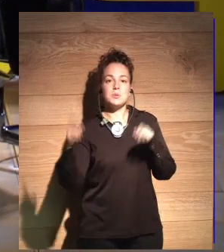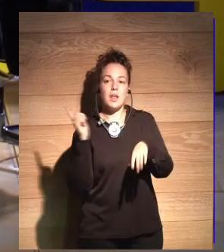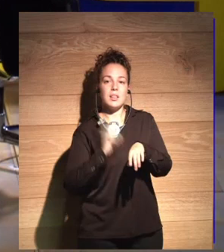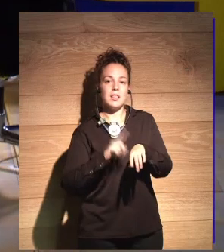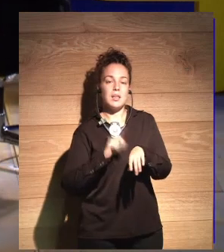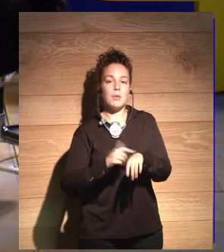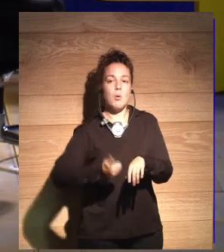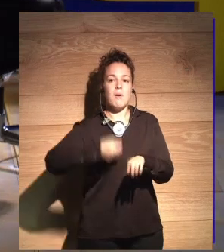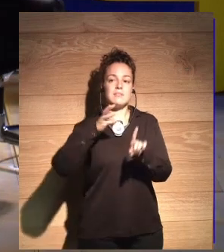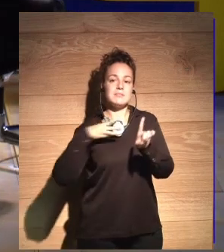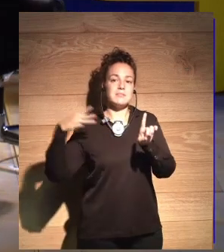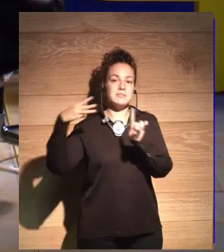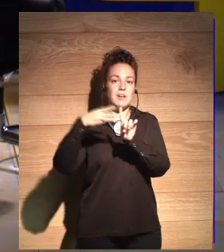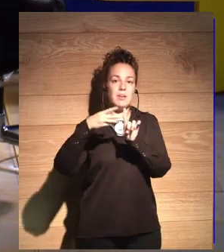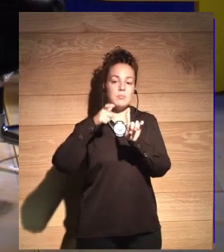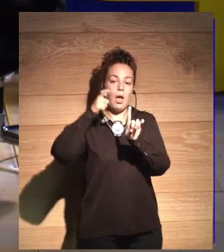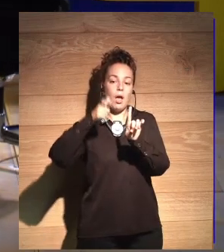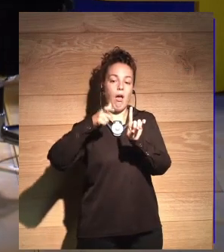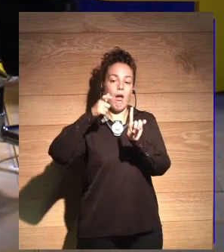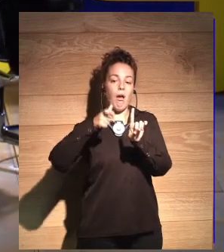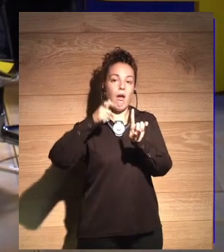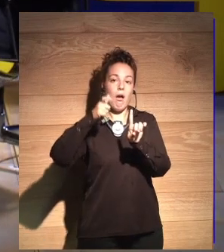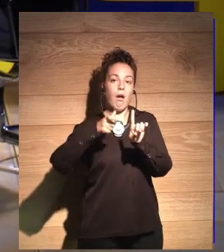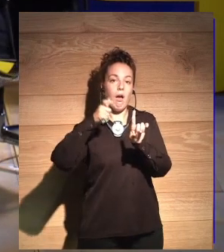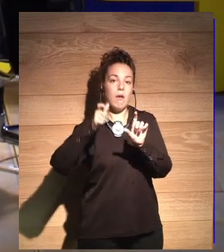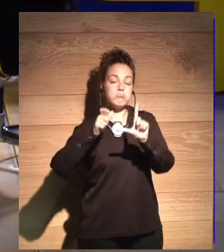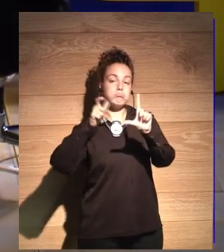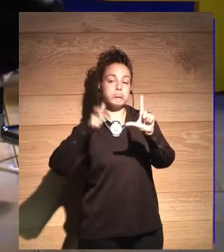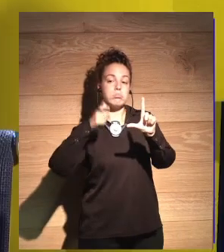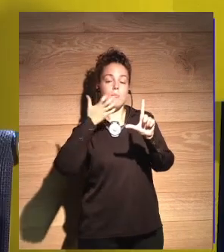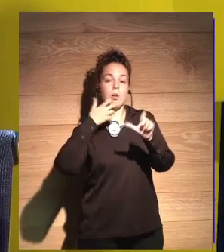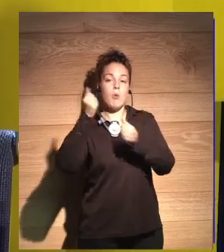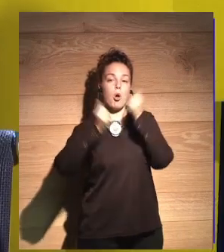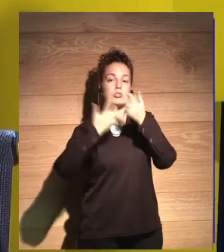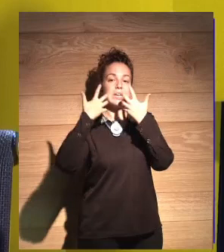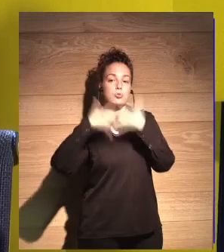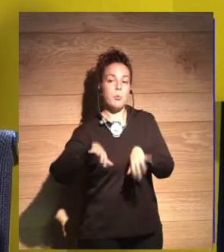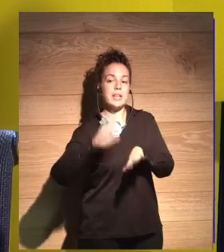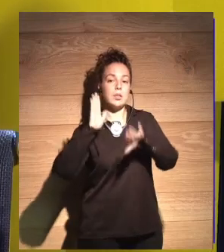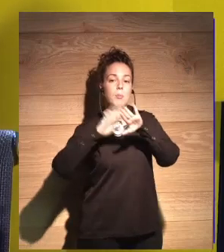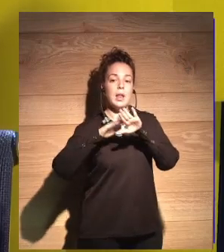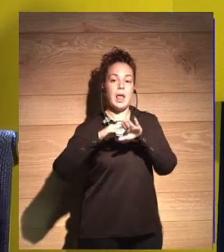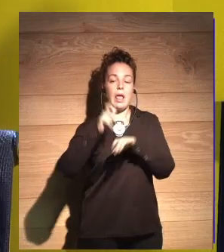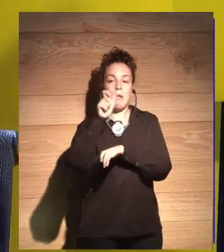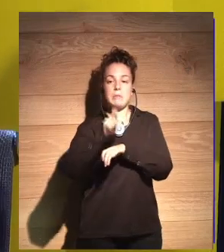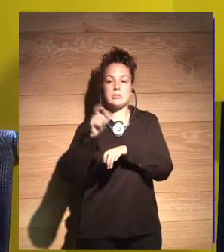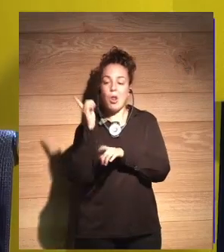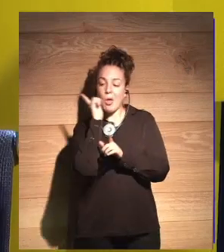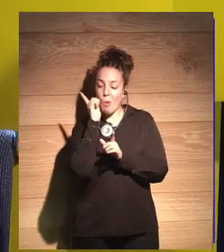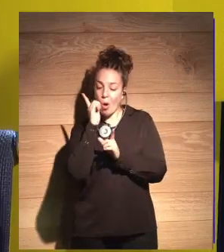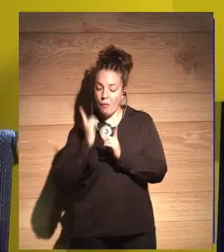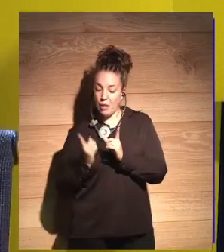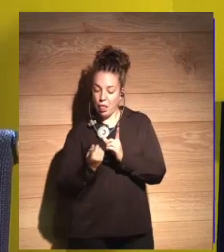have more time on their phone. Yeah. Because that gives you more ads. I was just thinking, people are probably going to want to be buried with their phones when